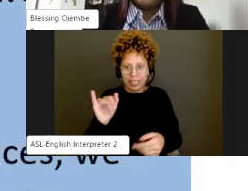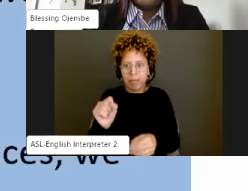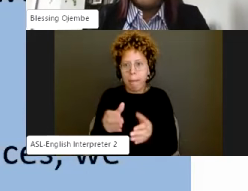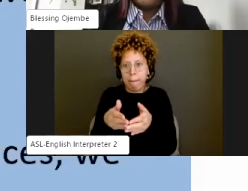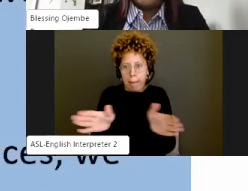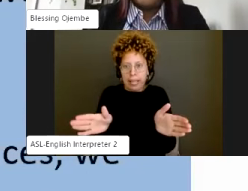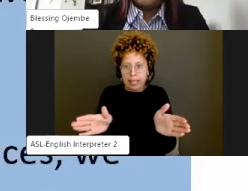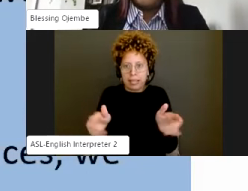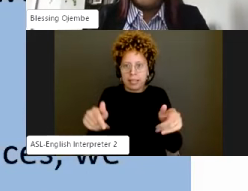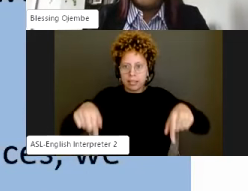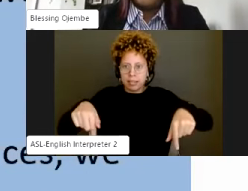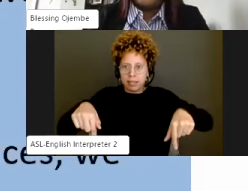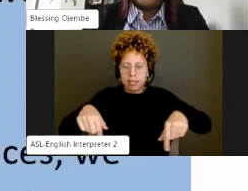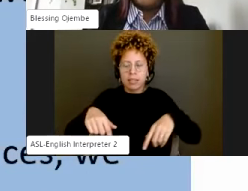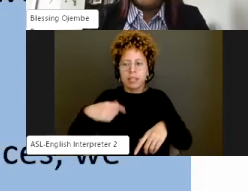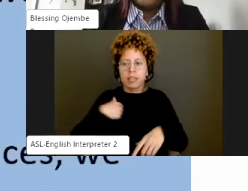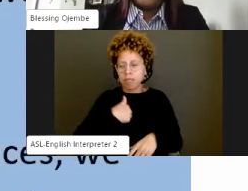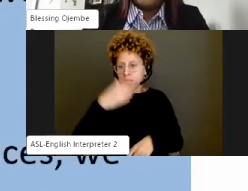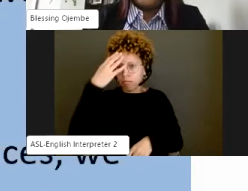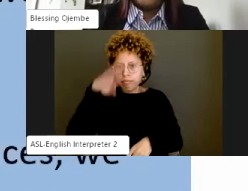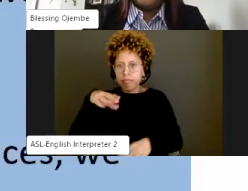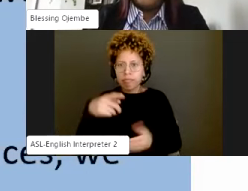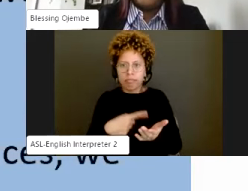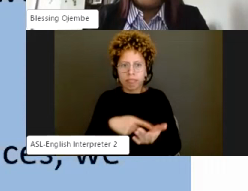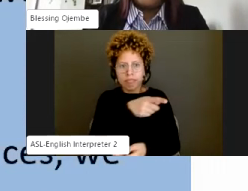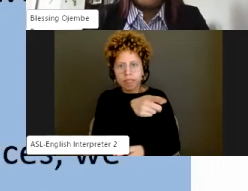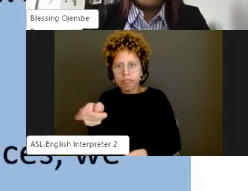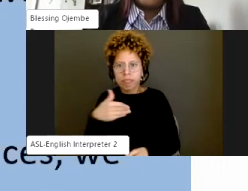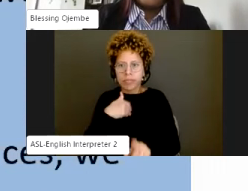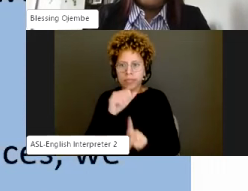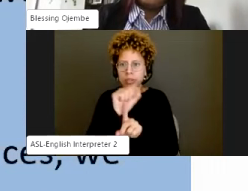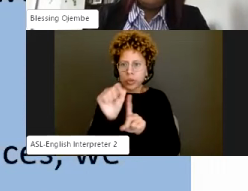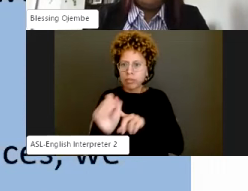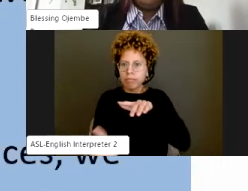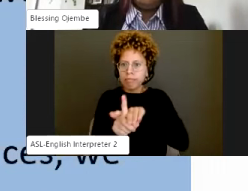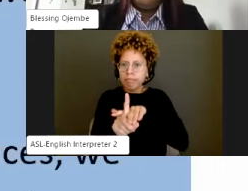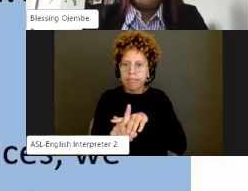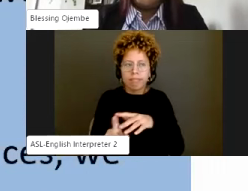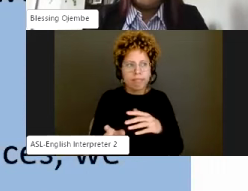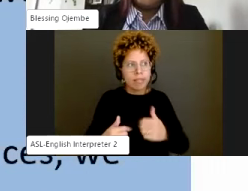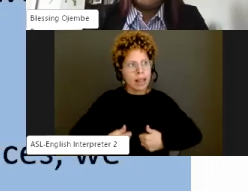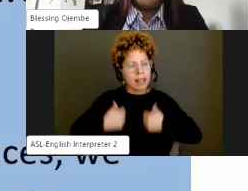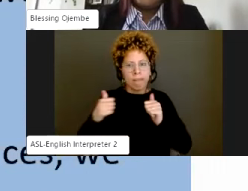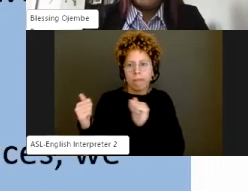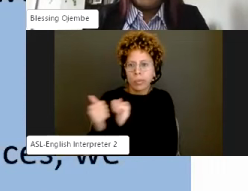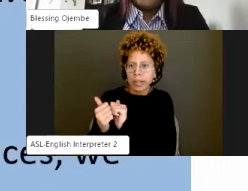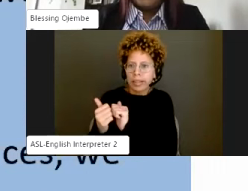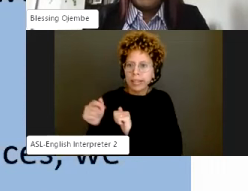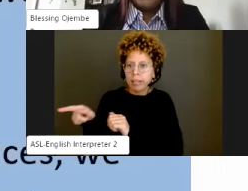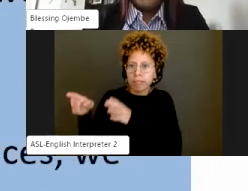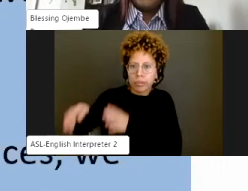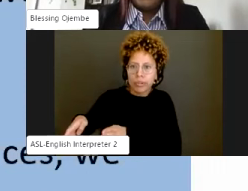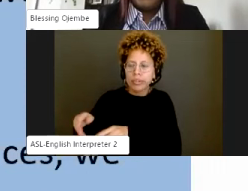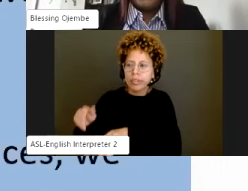understand that some people may be encountering situations where there may be living with at risk or